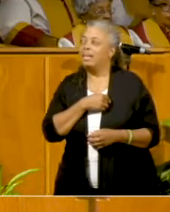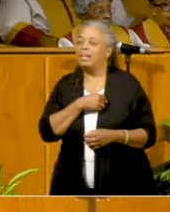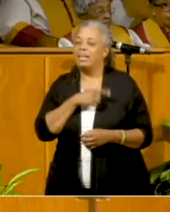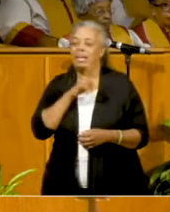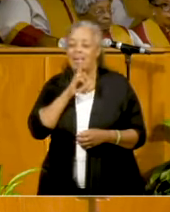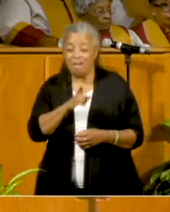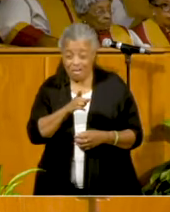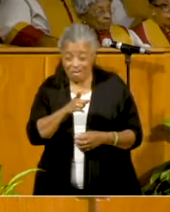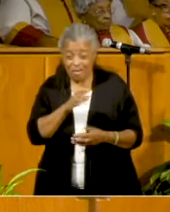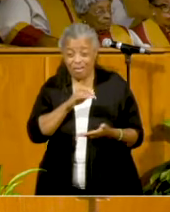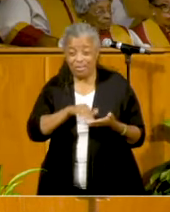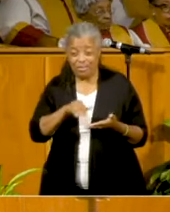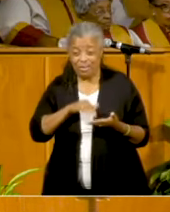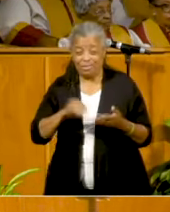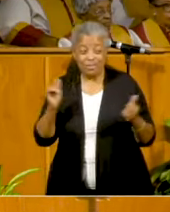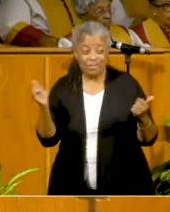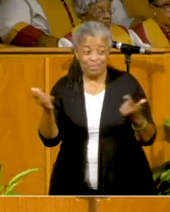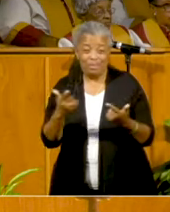forgiven.